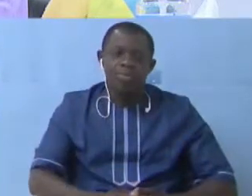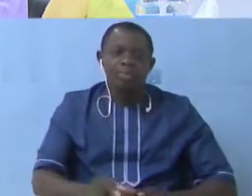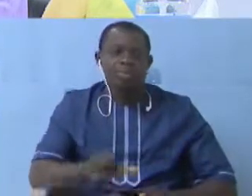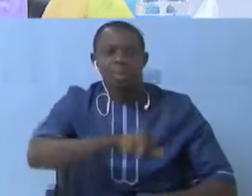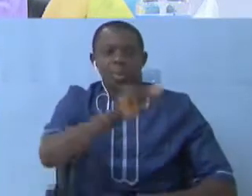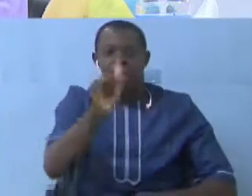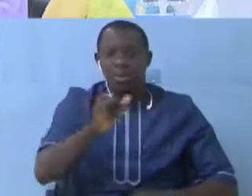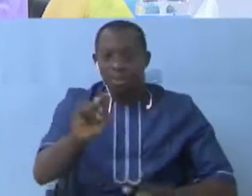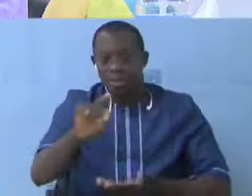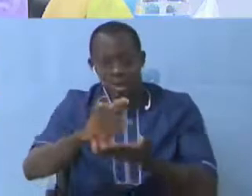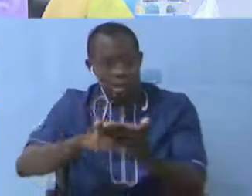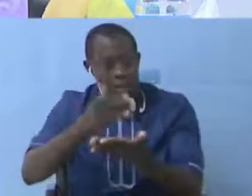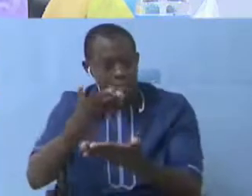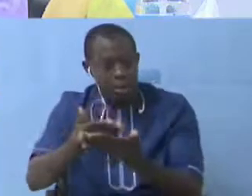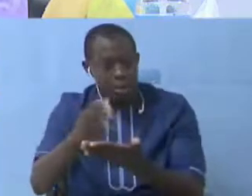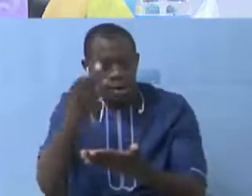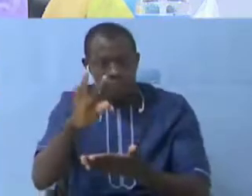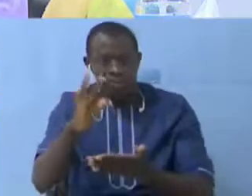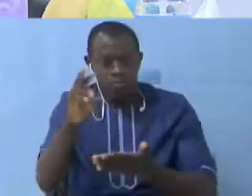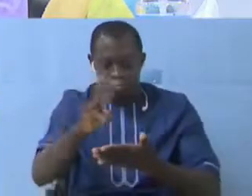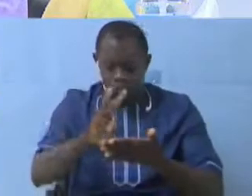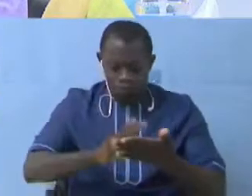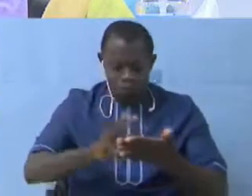that interpretation, if you look at it,